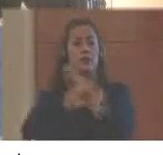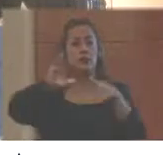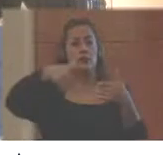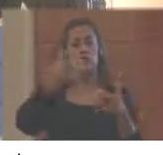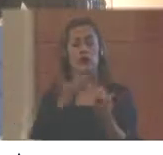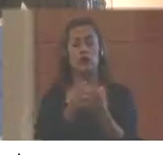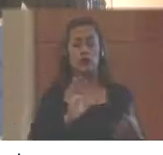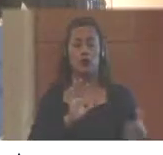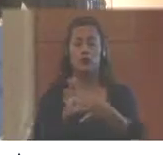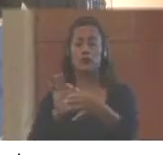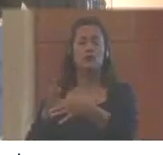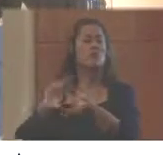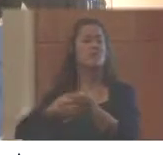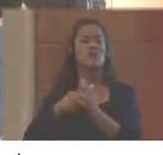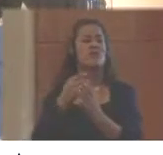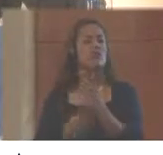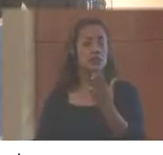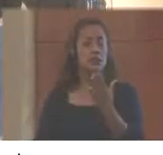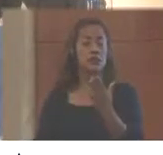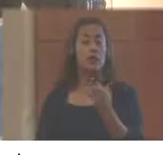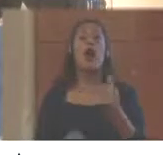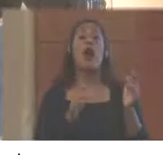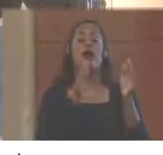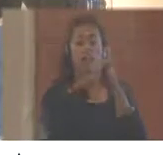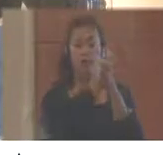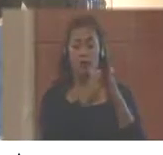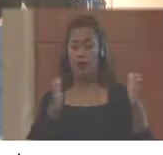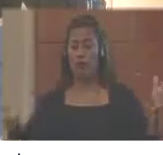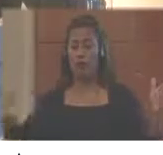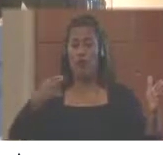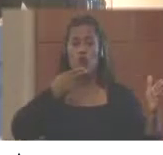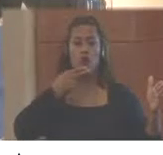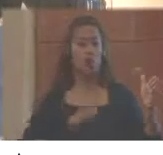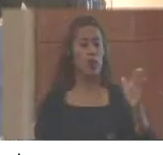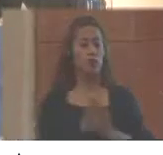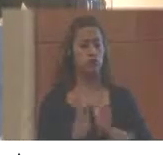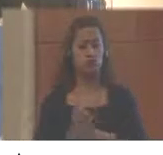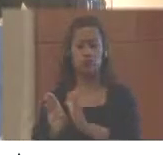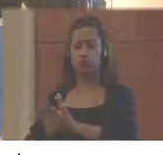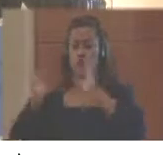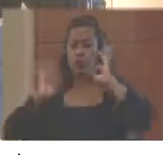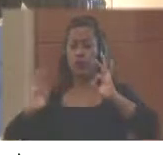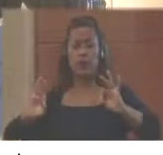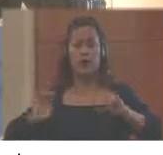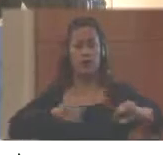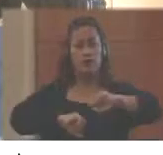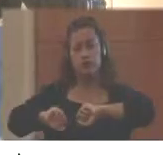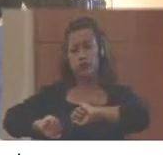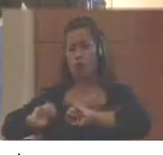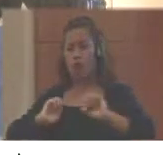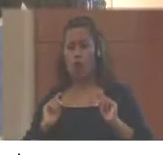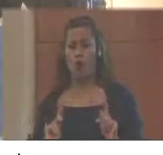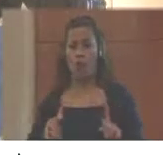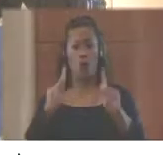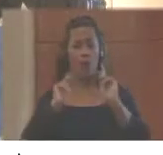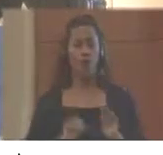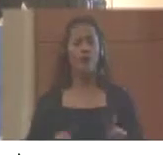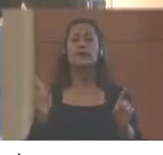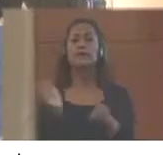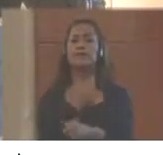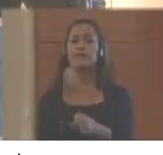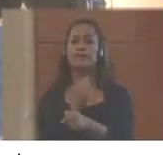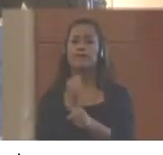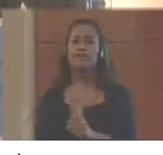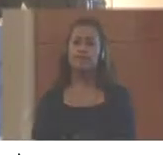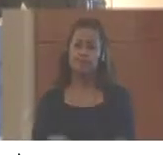the objectives, and what we're expecting to have accomplished is a productive Honduras generator of opportunities